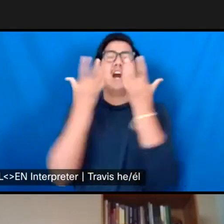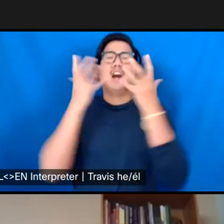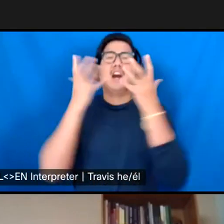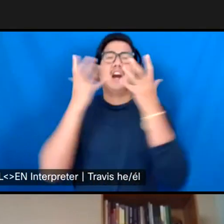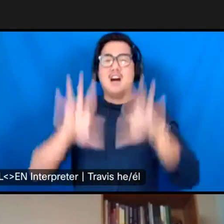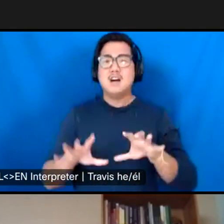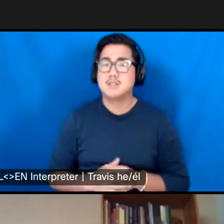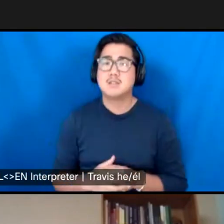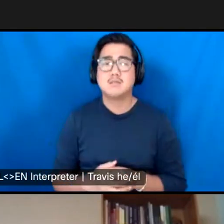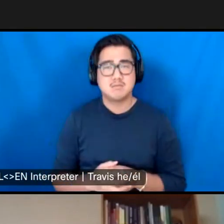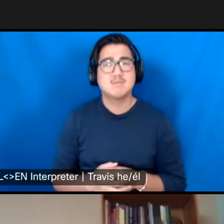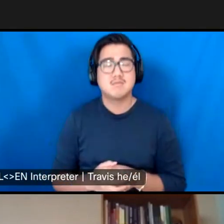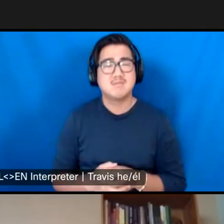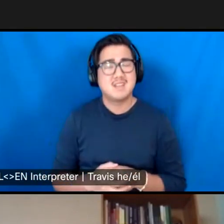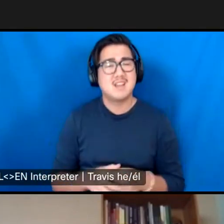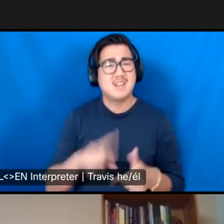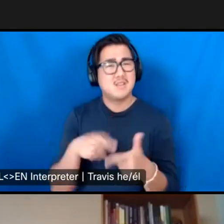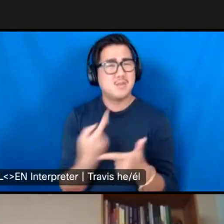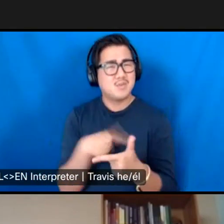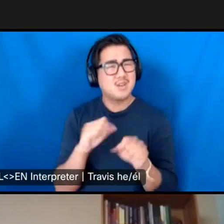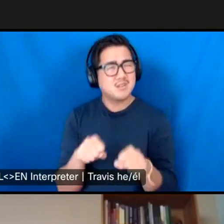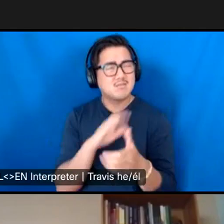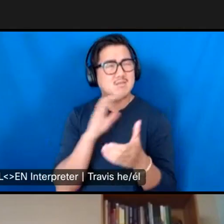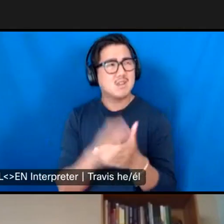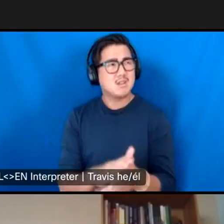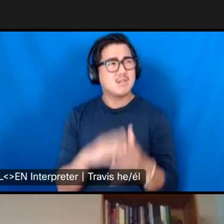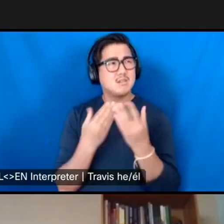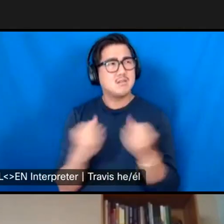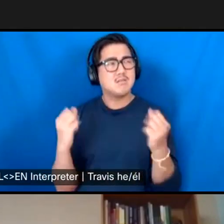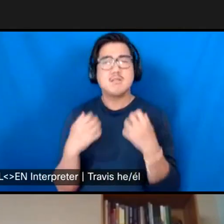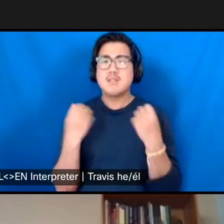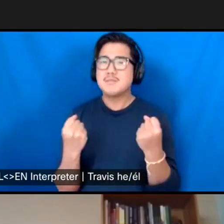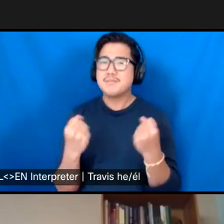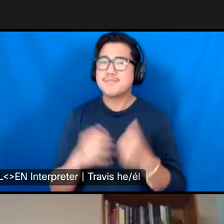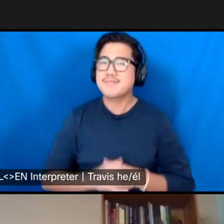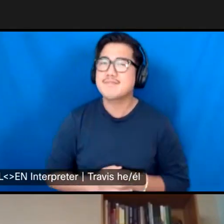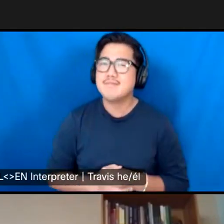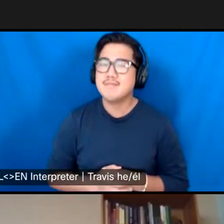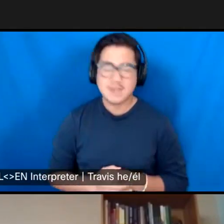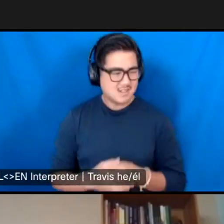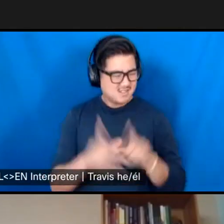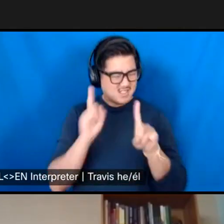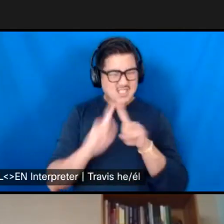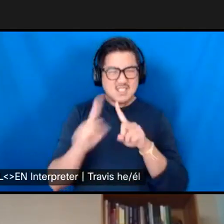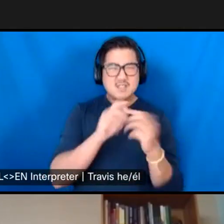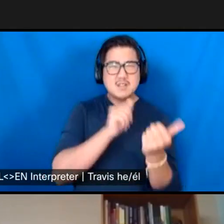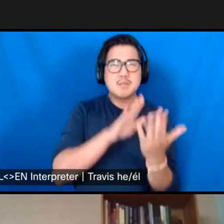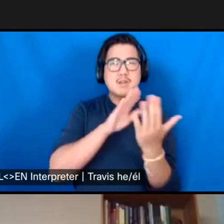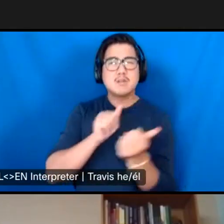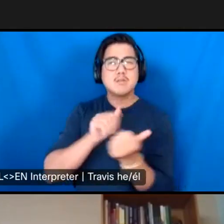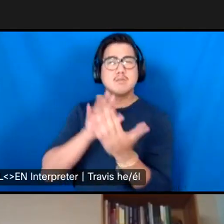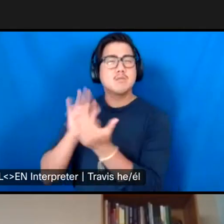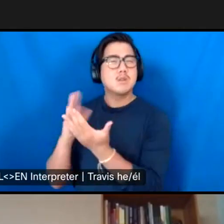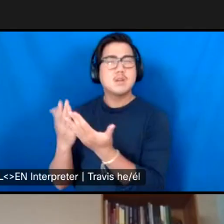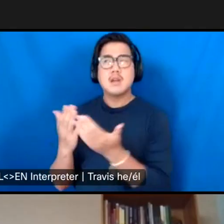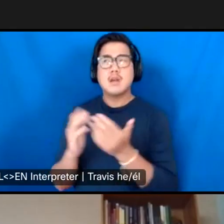and believe that it was well. So we think about how can we integrate these ways that have allowed